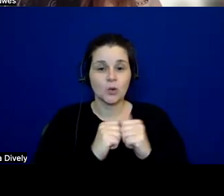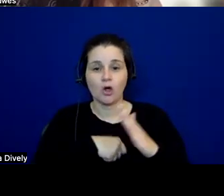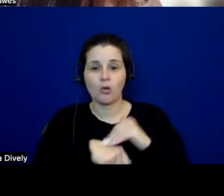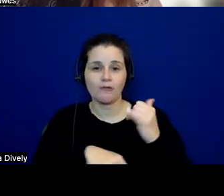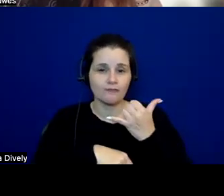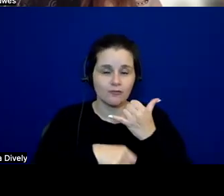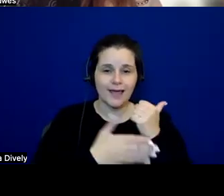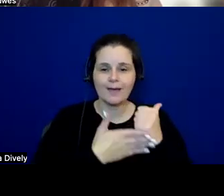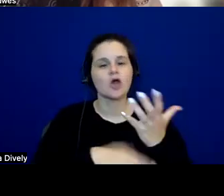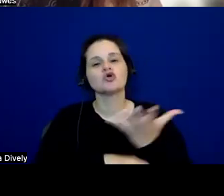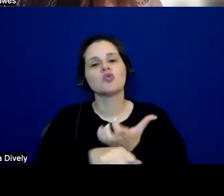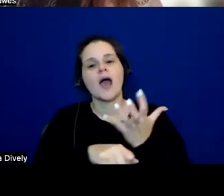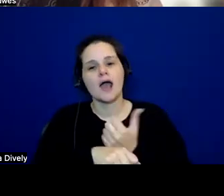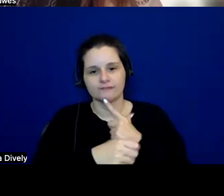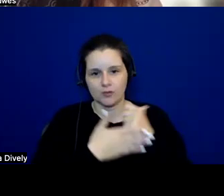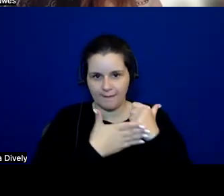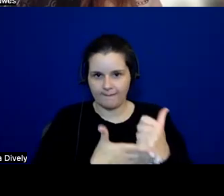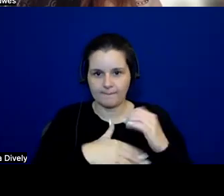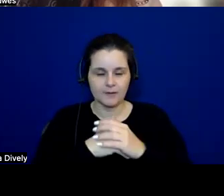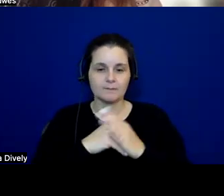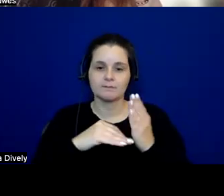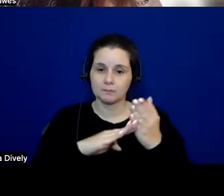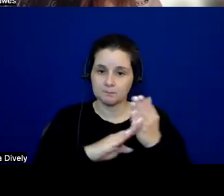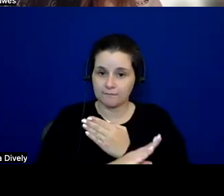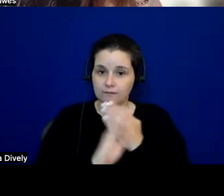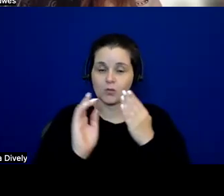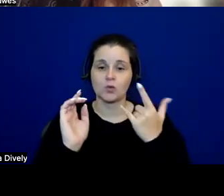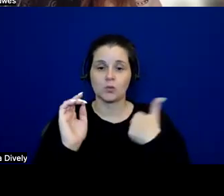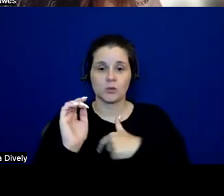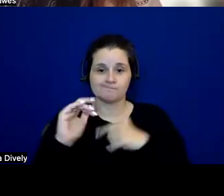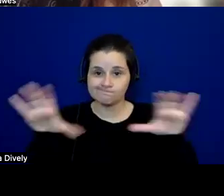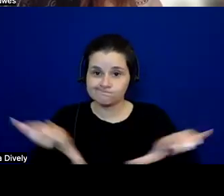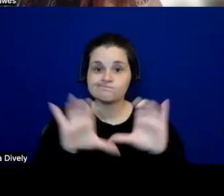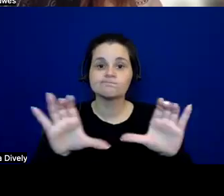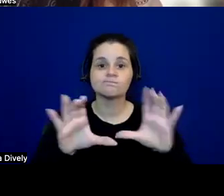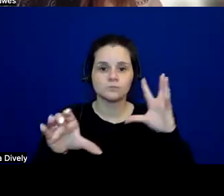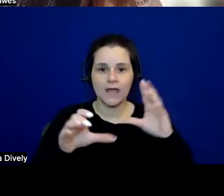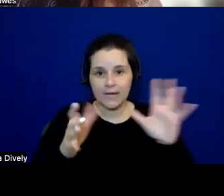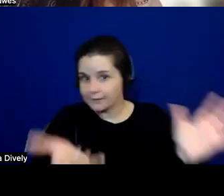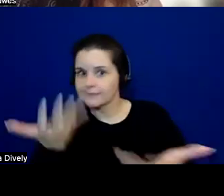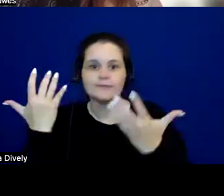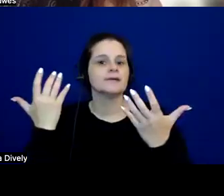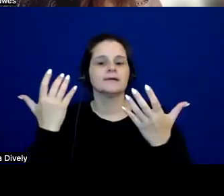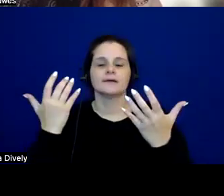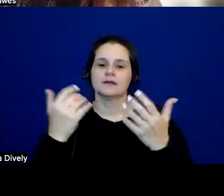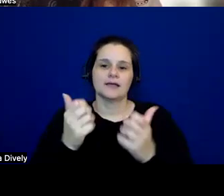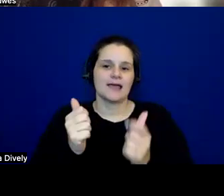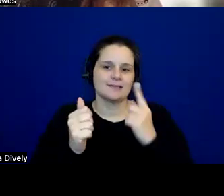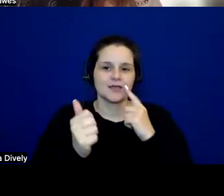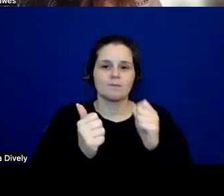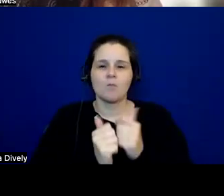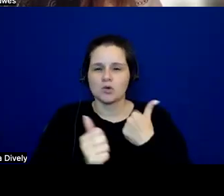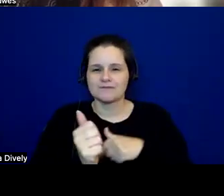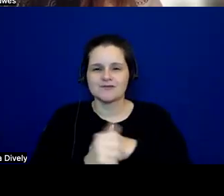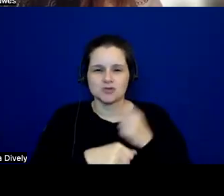or cry for help, right? Before we, you know, take action and swoop in. And I think most of us who are advocates or who